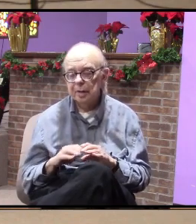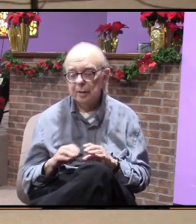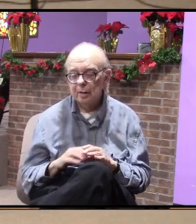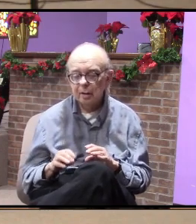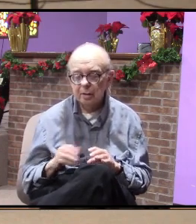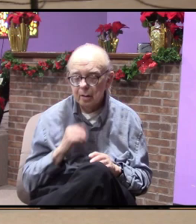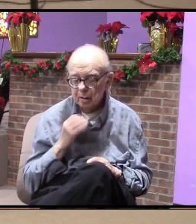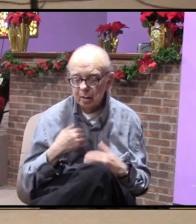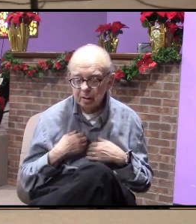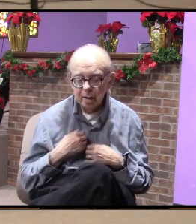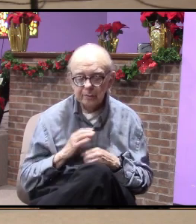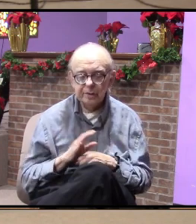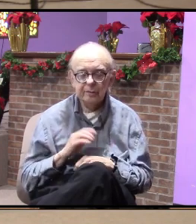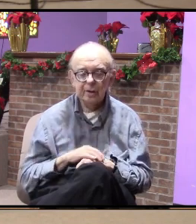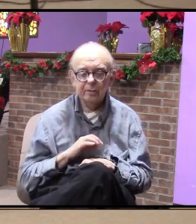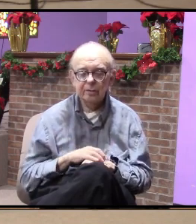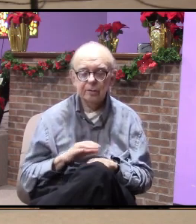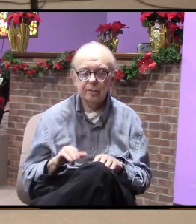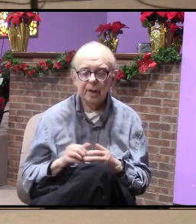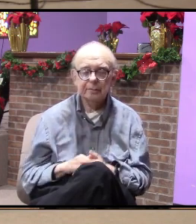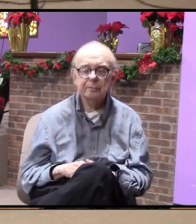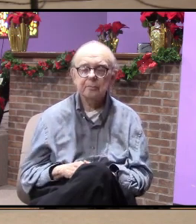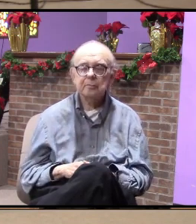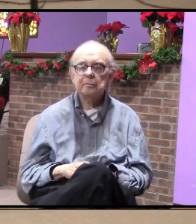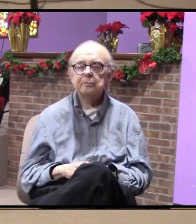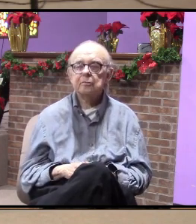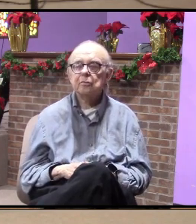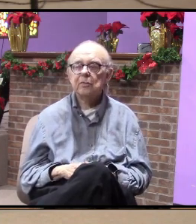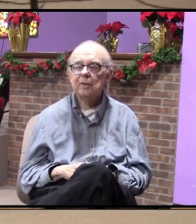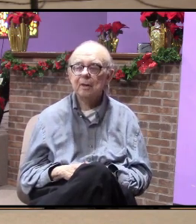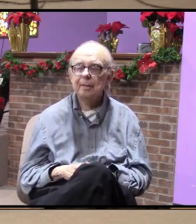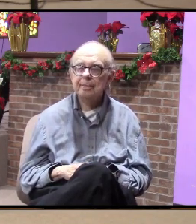And you don't have enough time to do that.